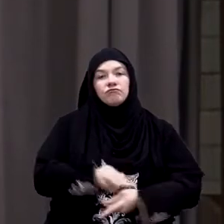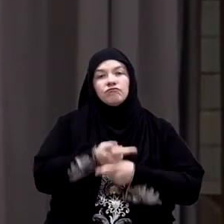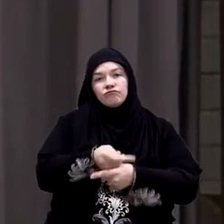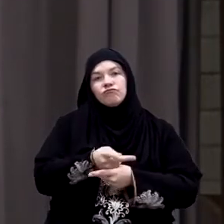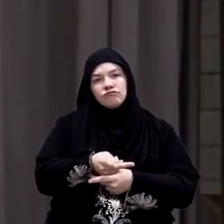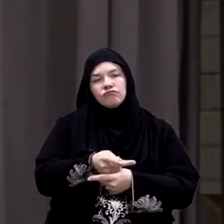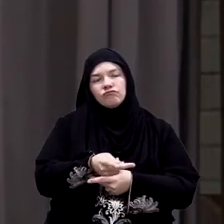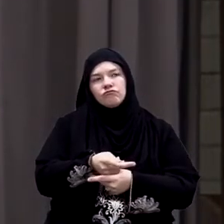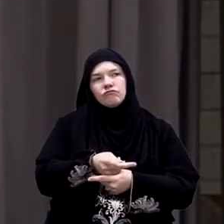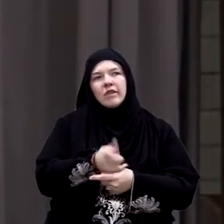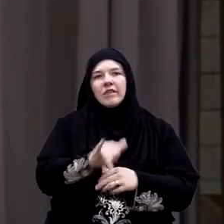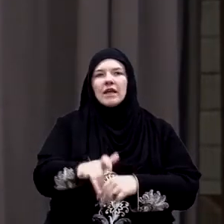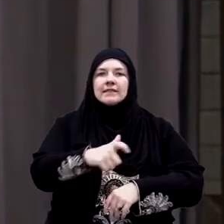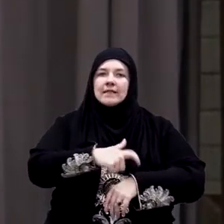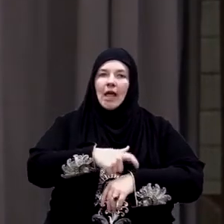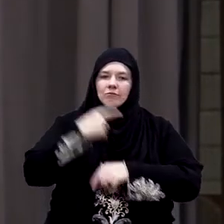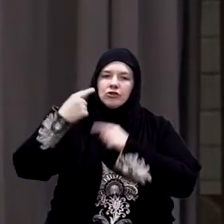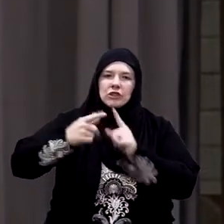than yours.